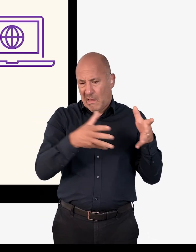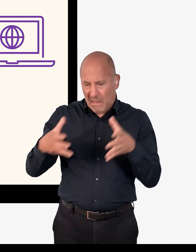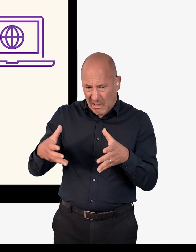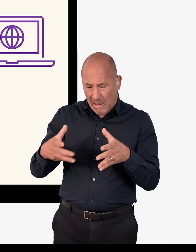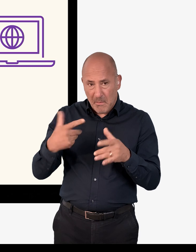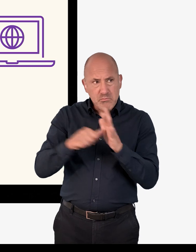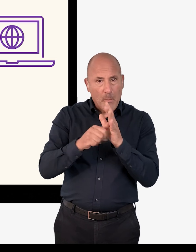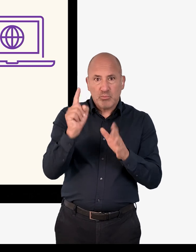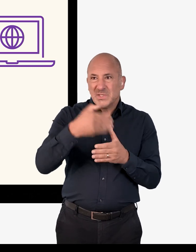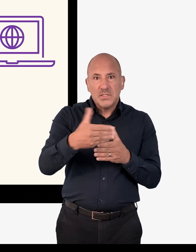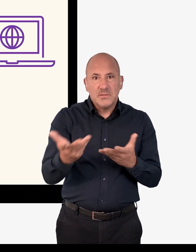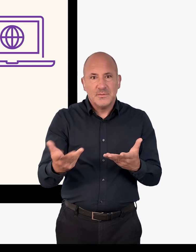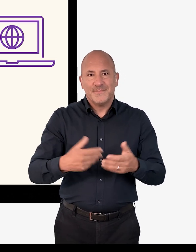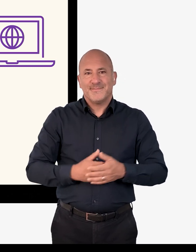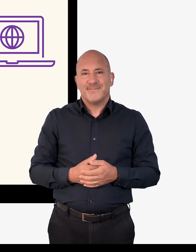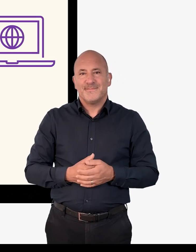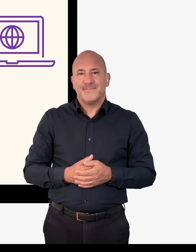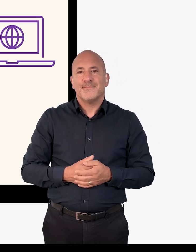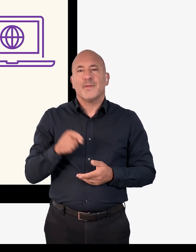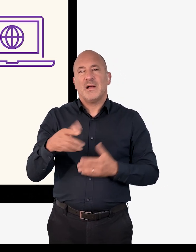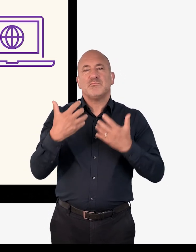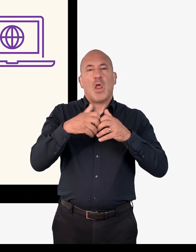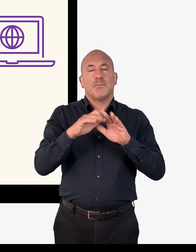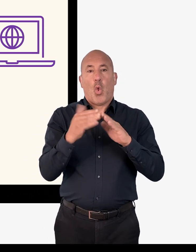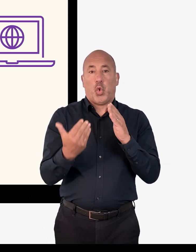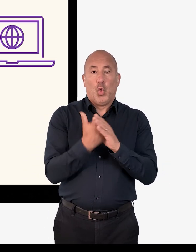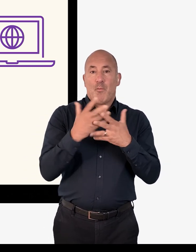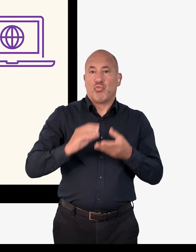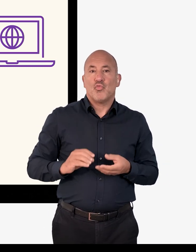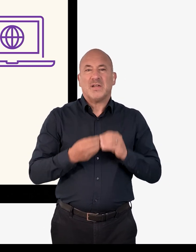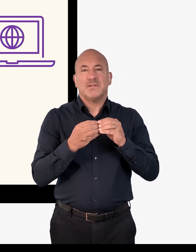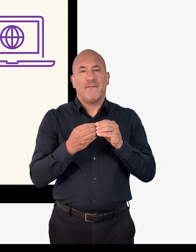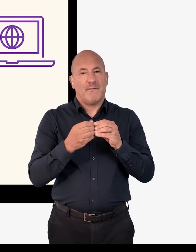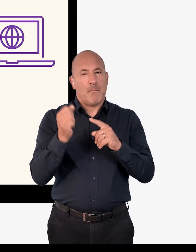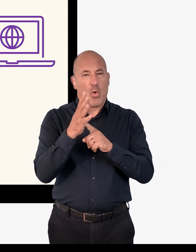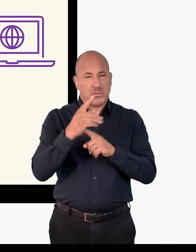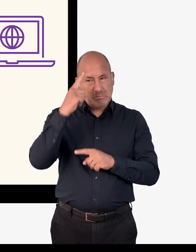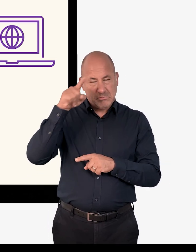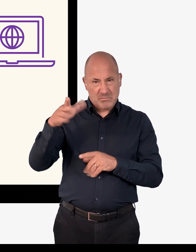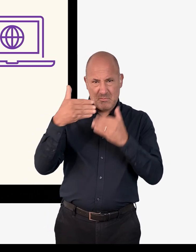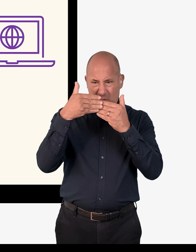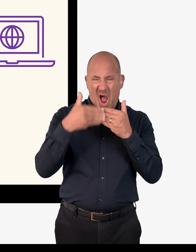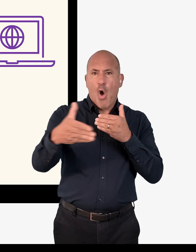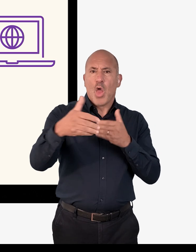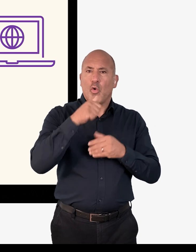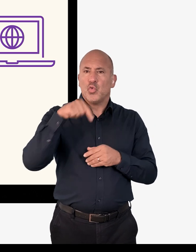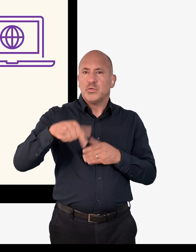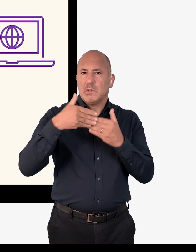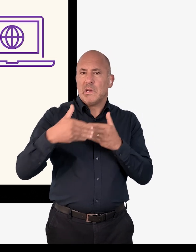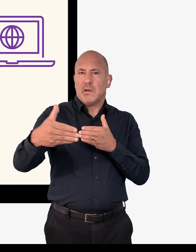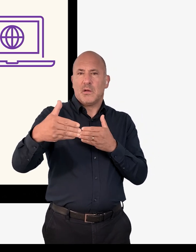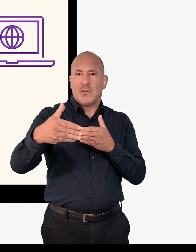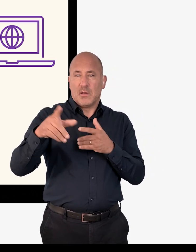of service. For newer and more creative technology, it's important to consider the shelf life of the